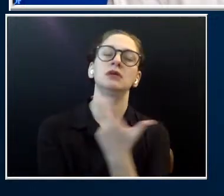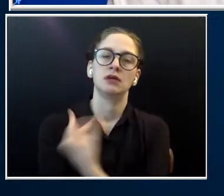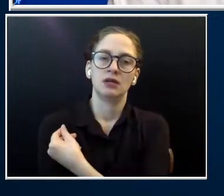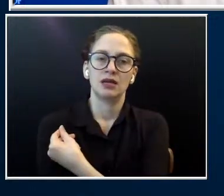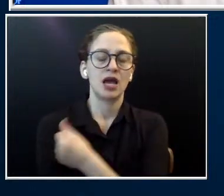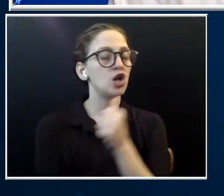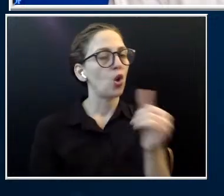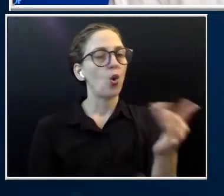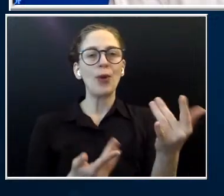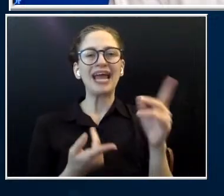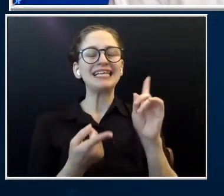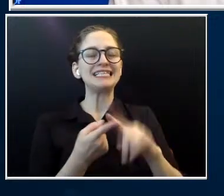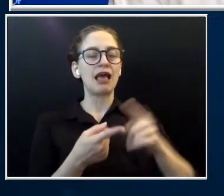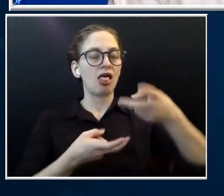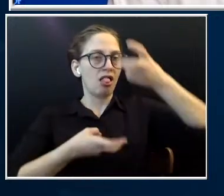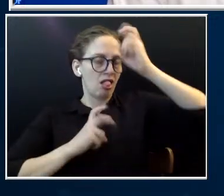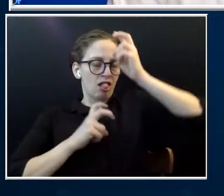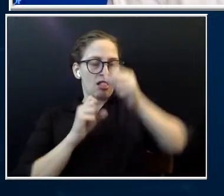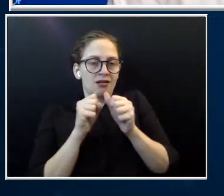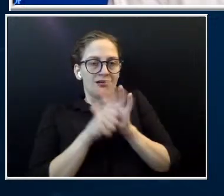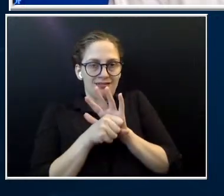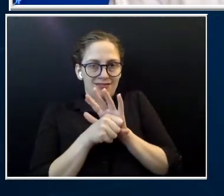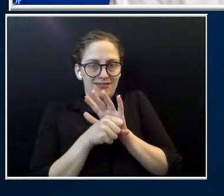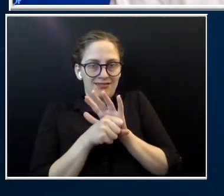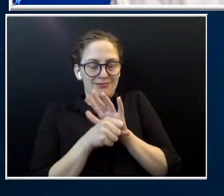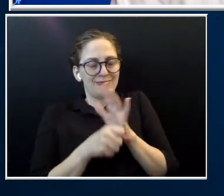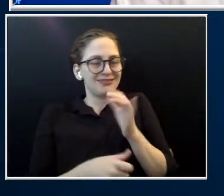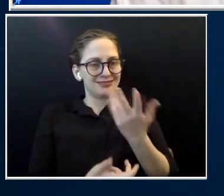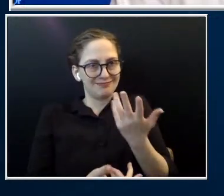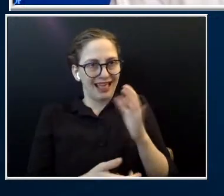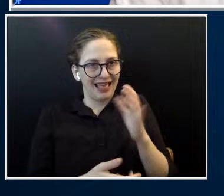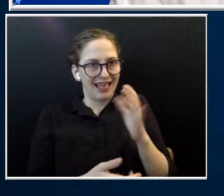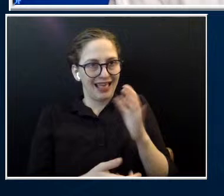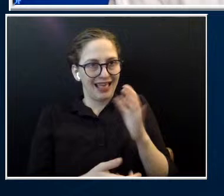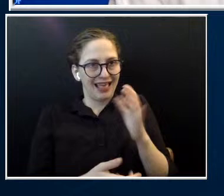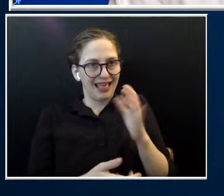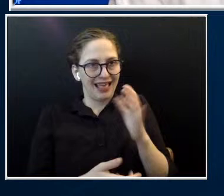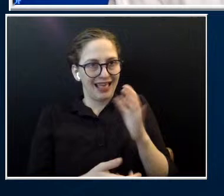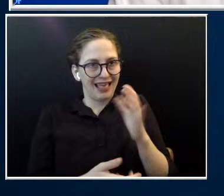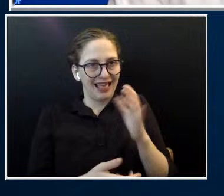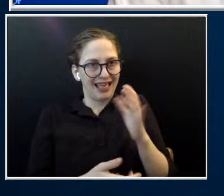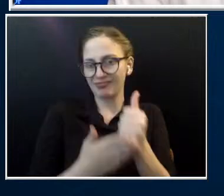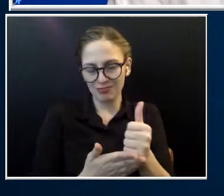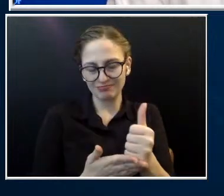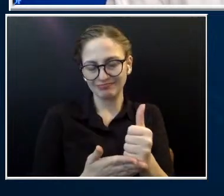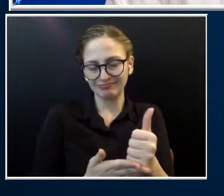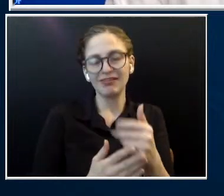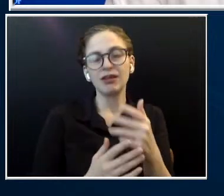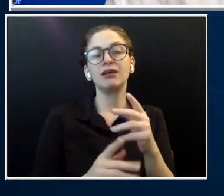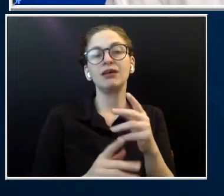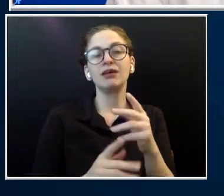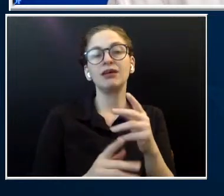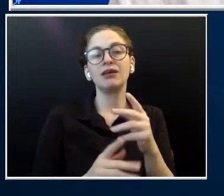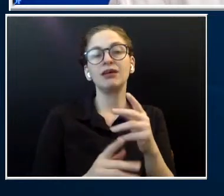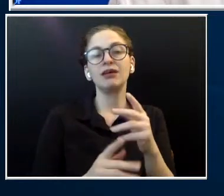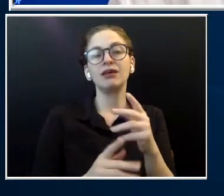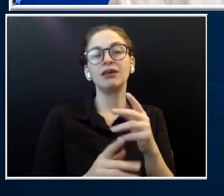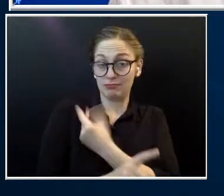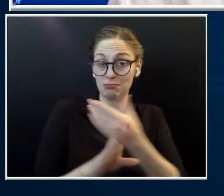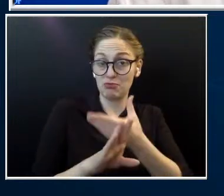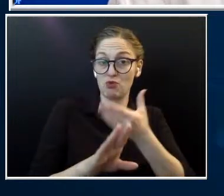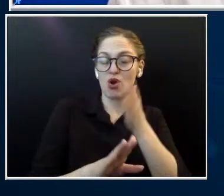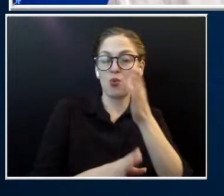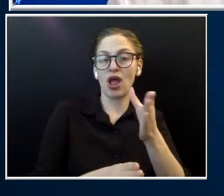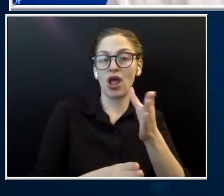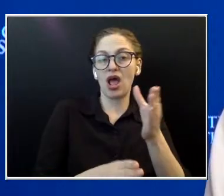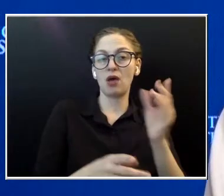vaccination clearly helps curb death, ICU stay, serious hospitalization. We need people to stay back. And I would say that we know